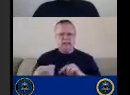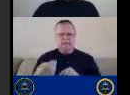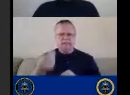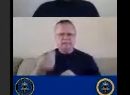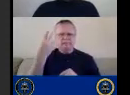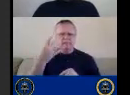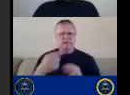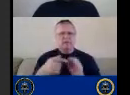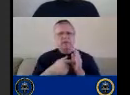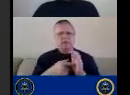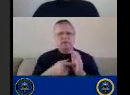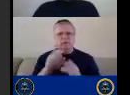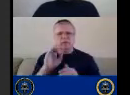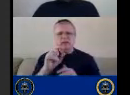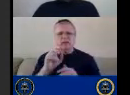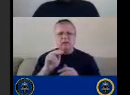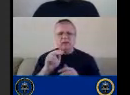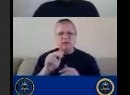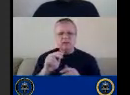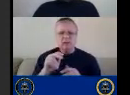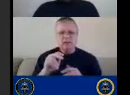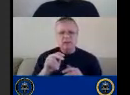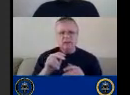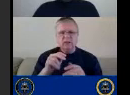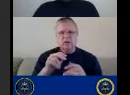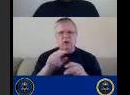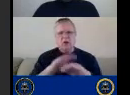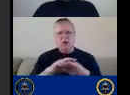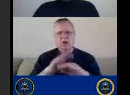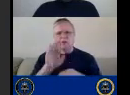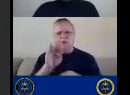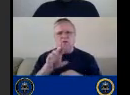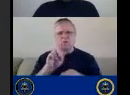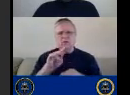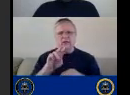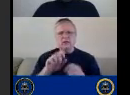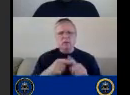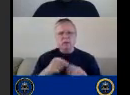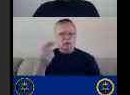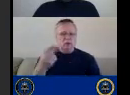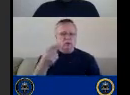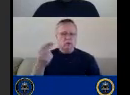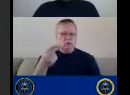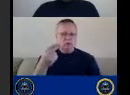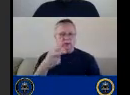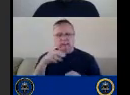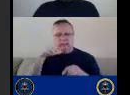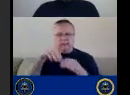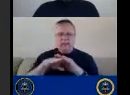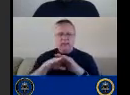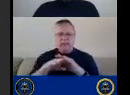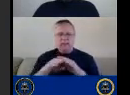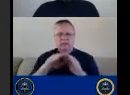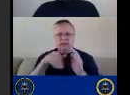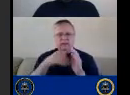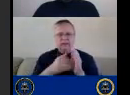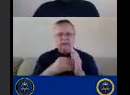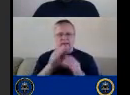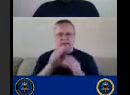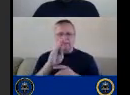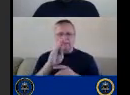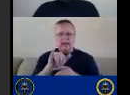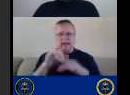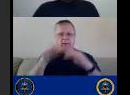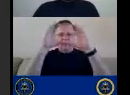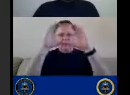elevation along, the top two images show the elevation along Forbes Avenue with the historic entrance on the center bay with the clock above, and